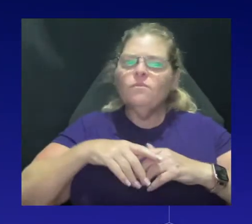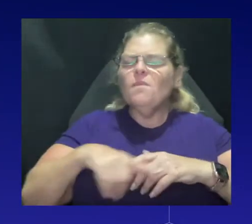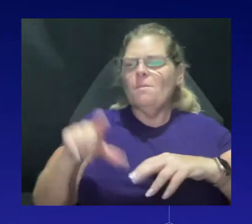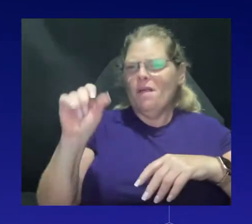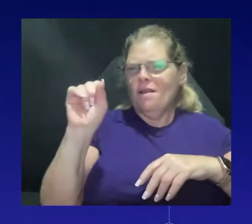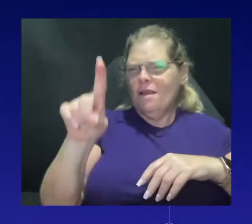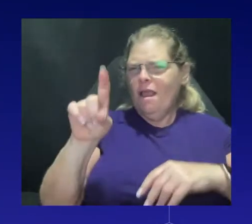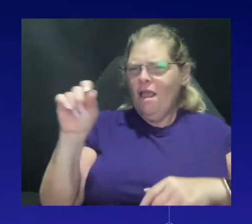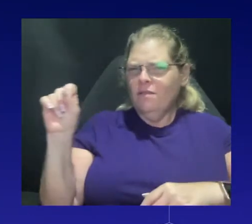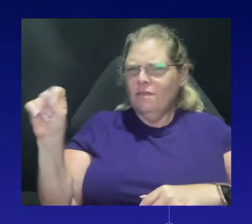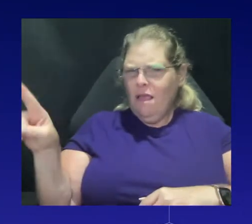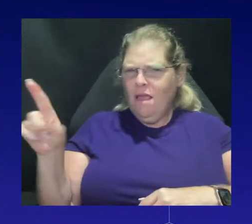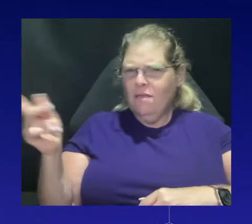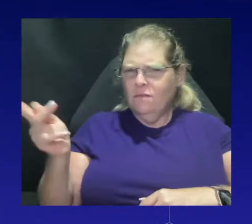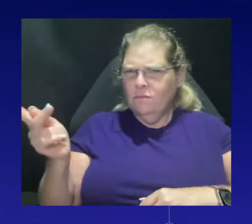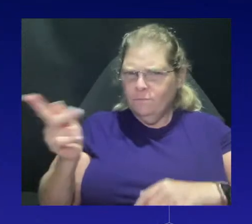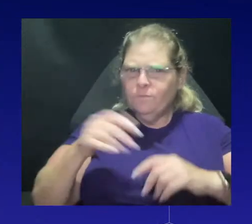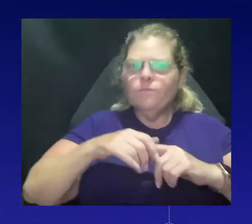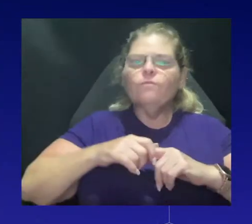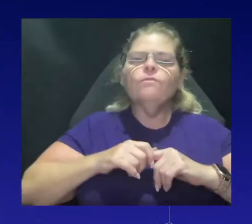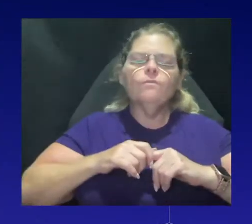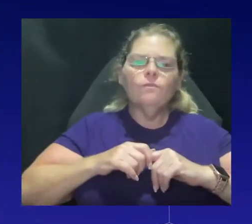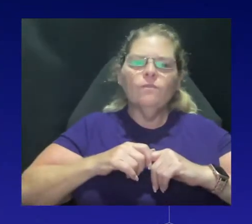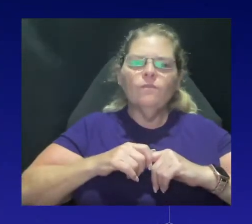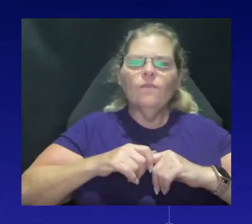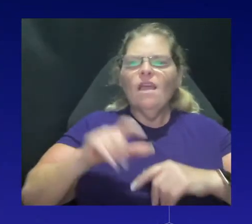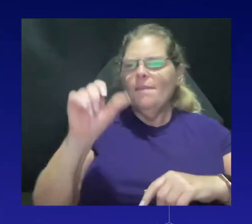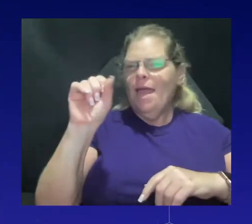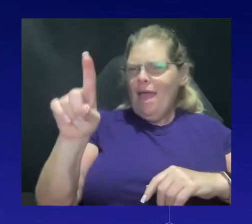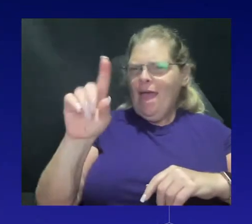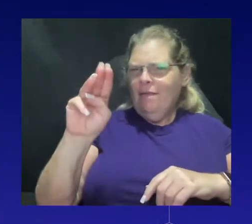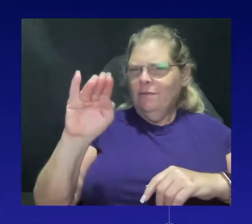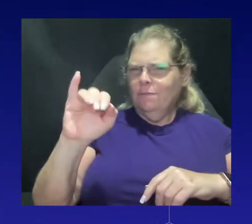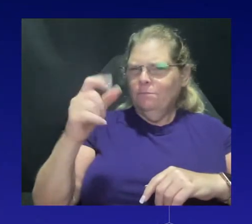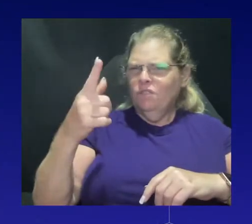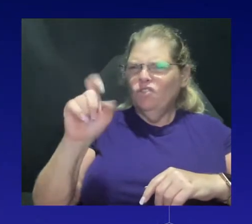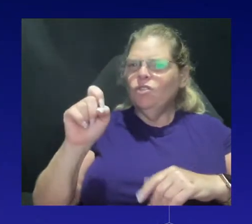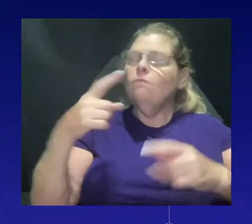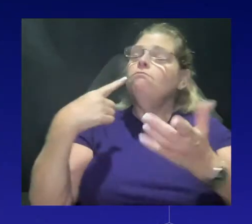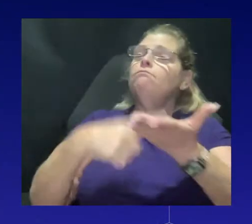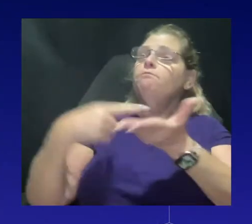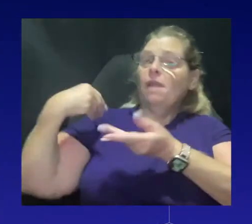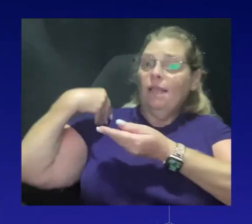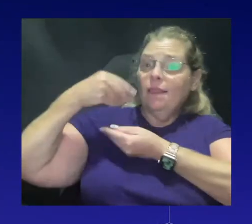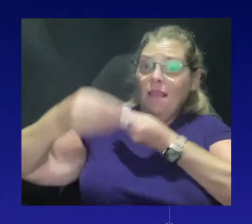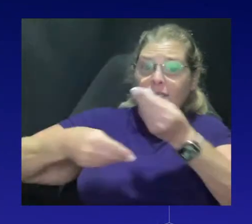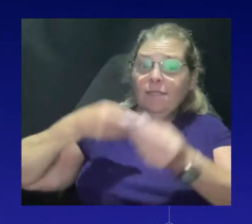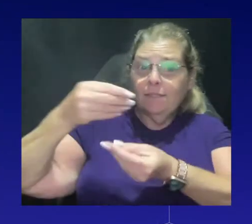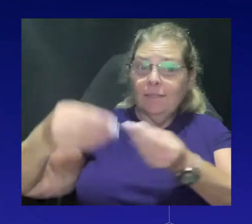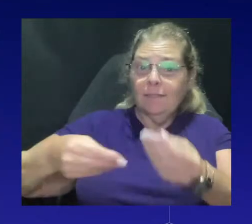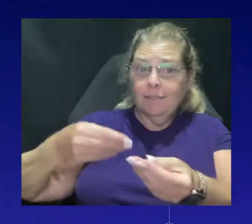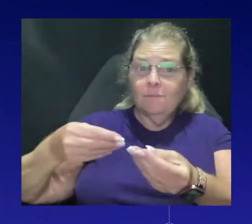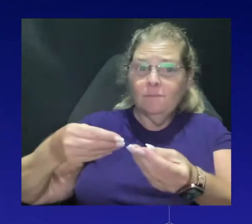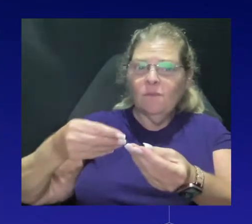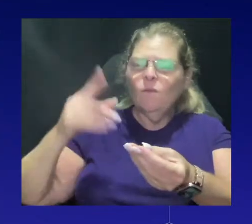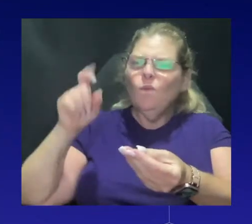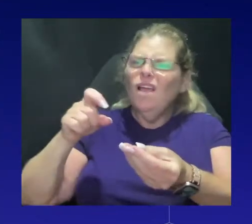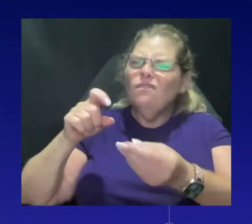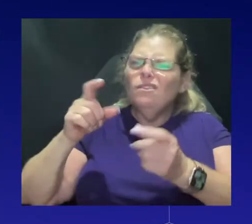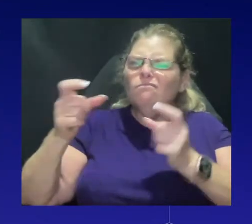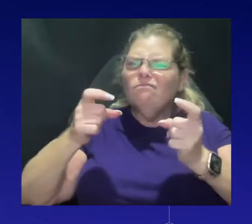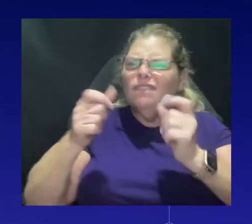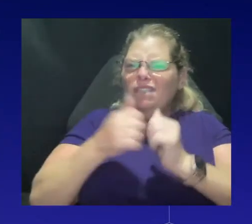talk about legacy, Michelle, we have to acknowledge the legacy that we're dealing with right now, but we also have